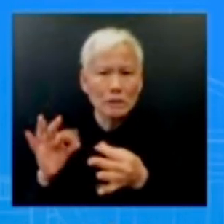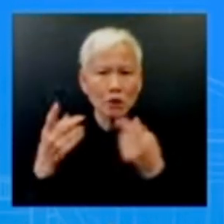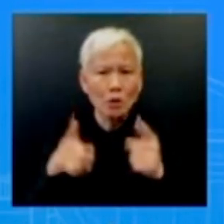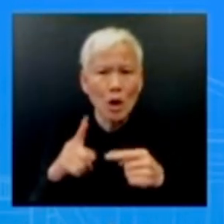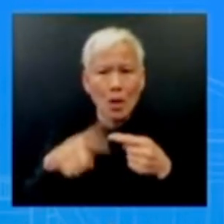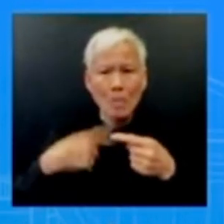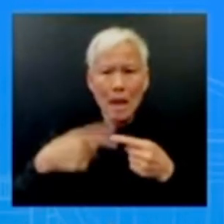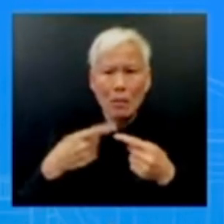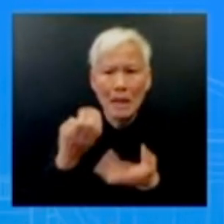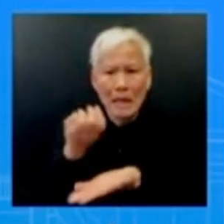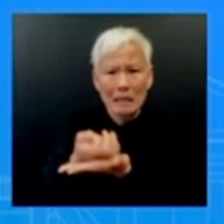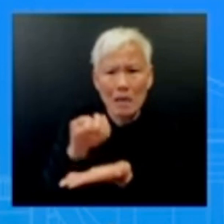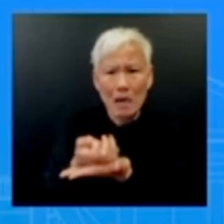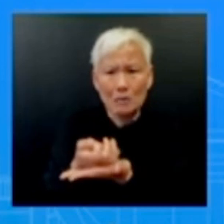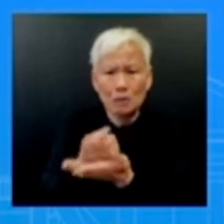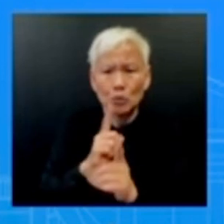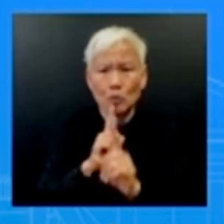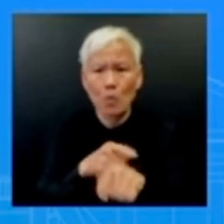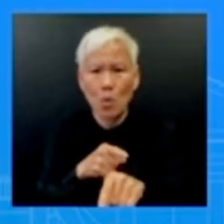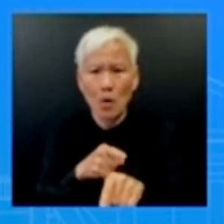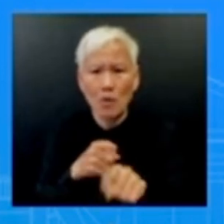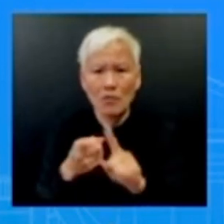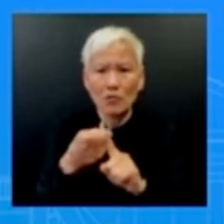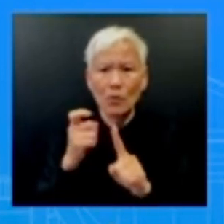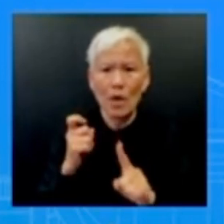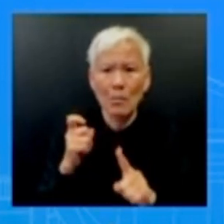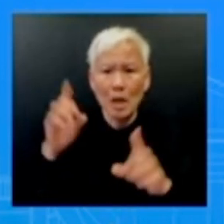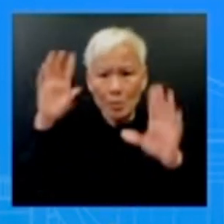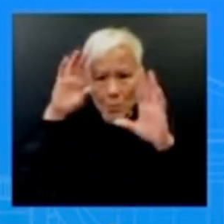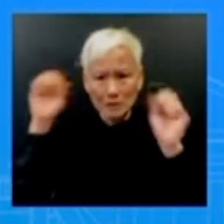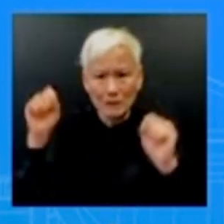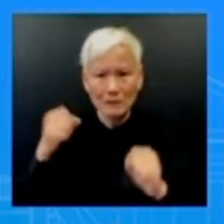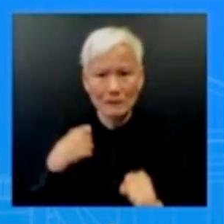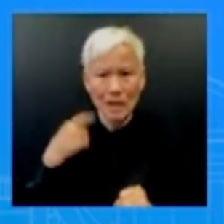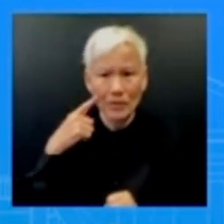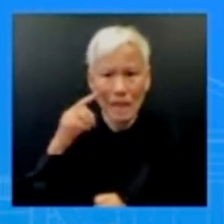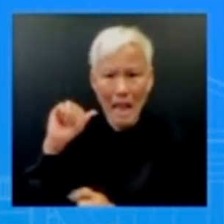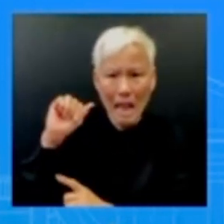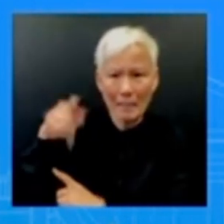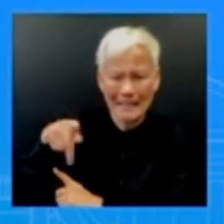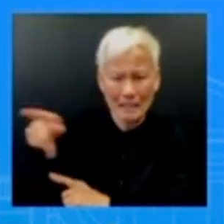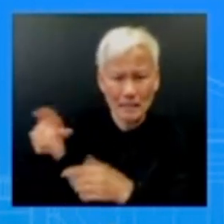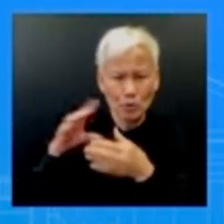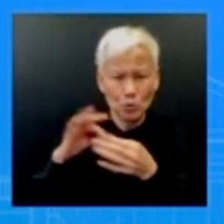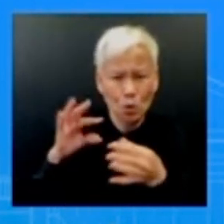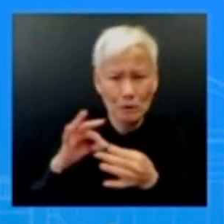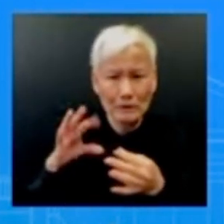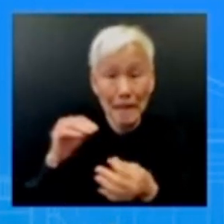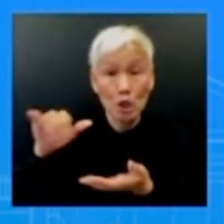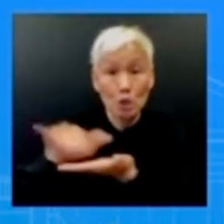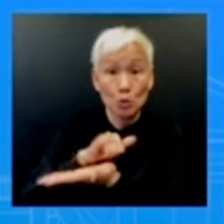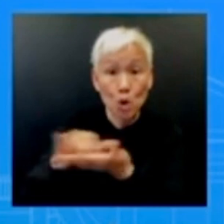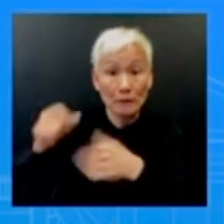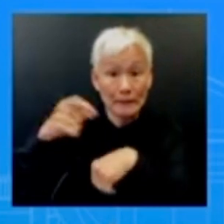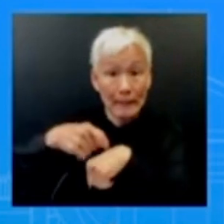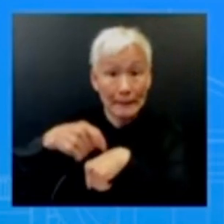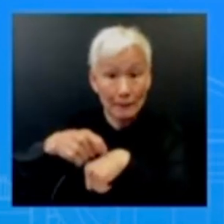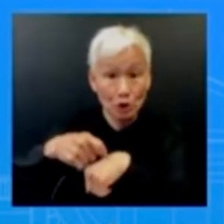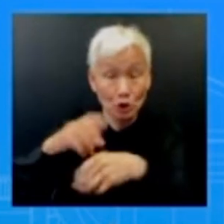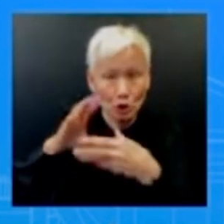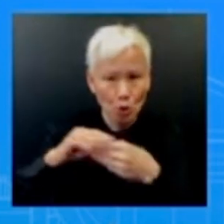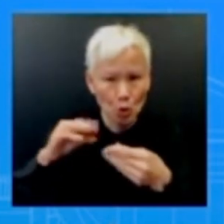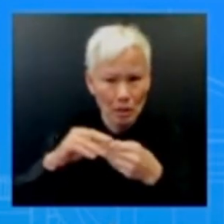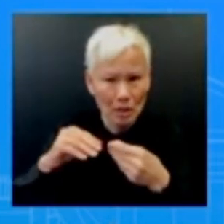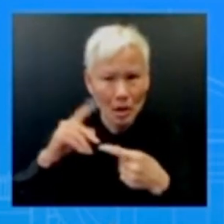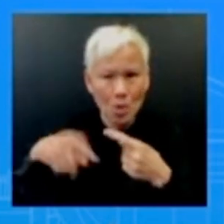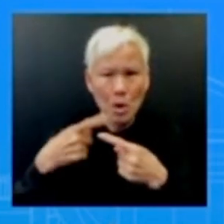the president. I think there's an AP story and a New York Times story. Do you have anything more to share on when that report's coming out and any of the